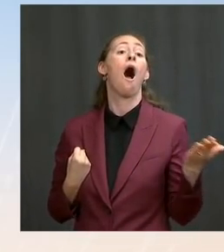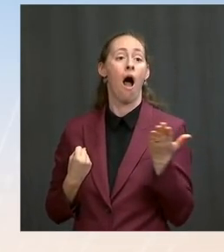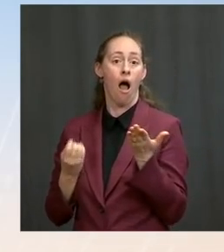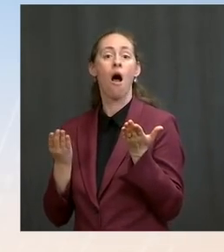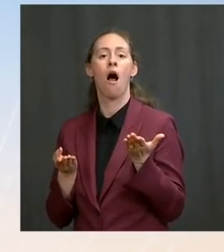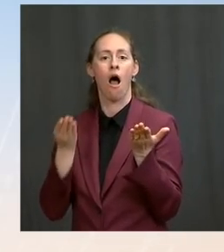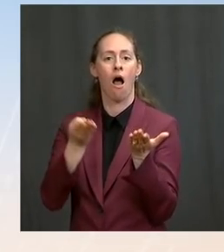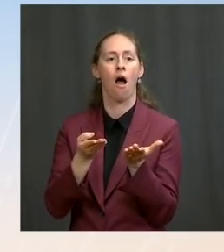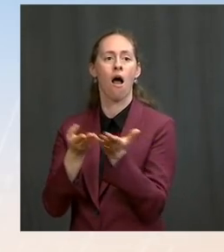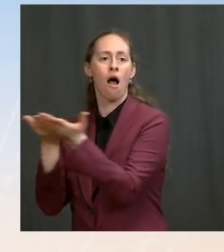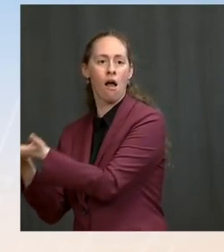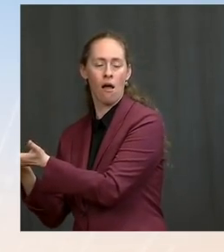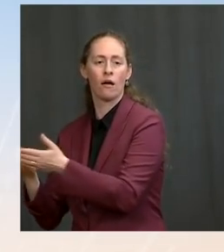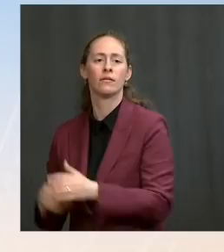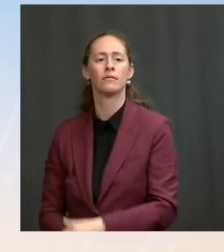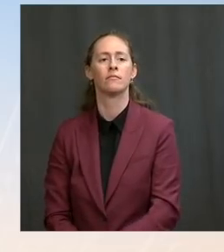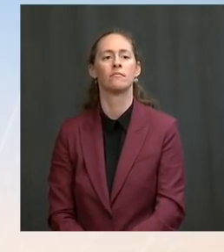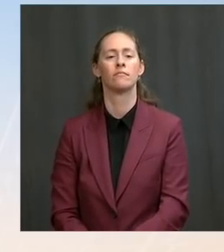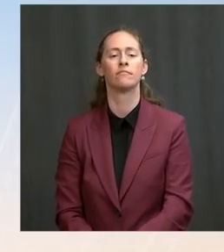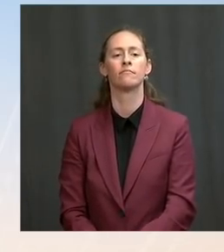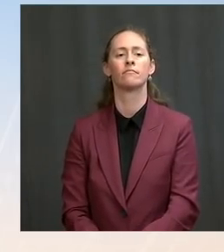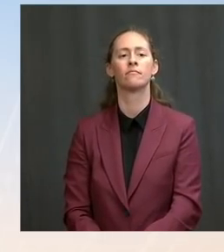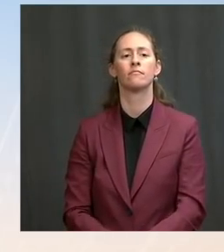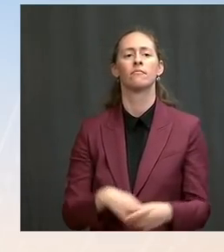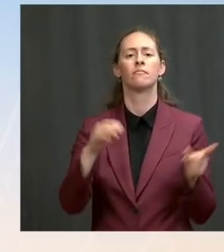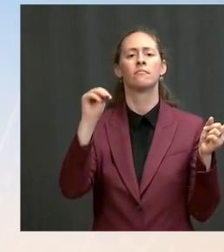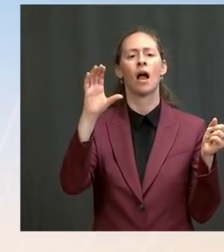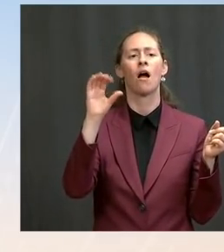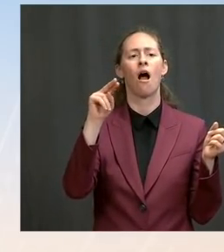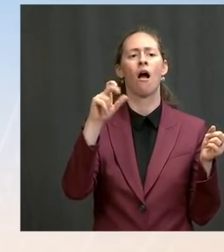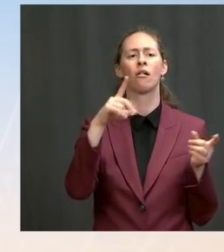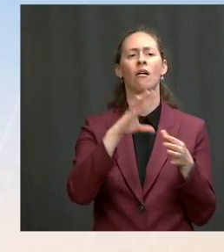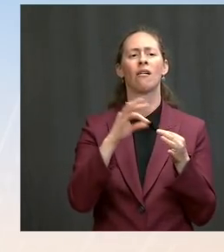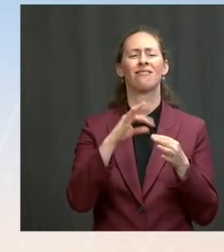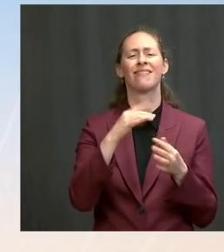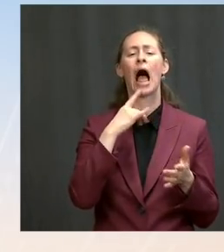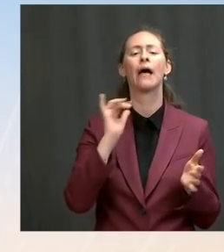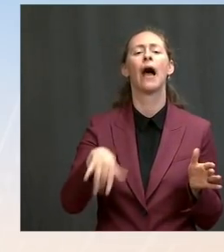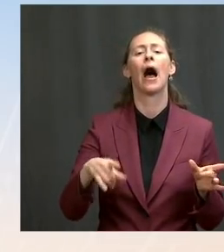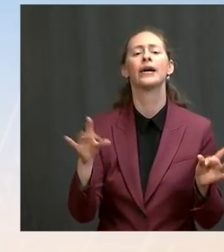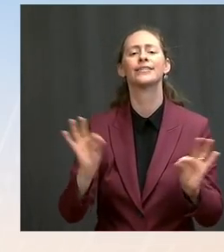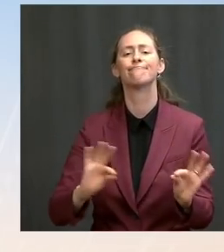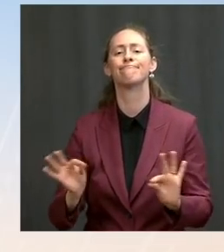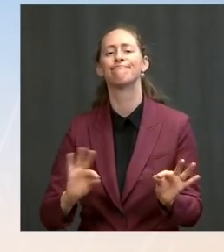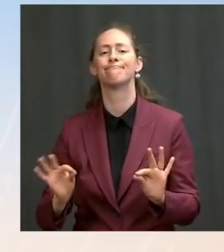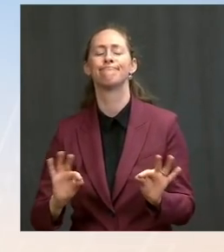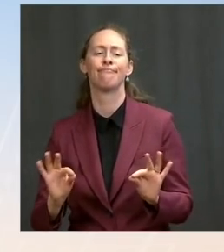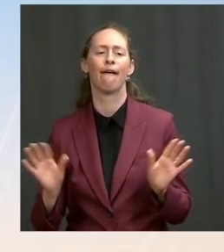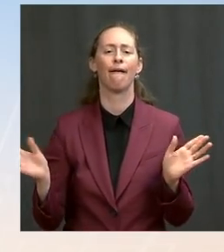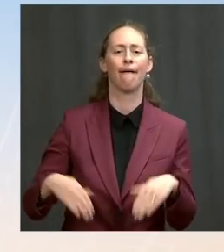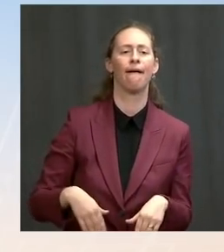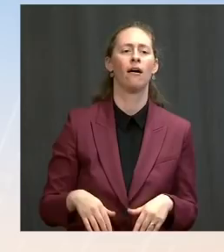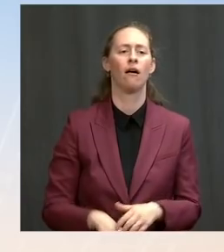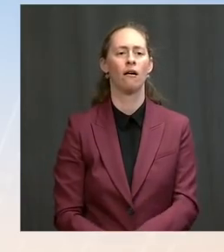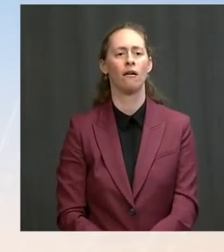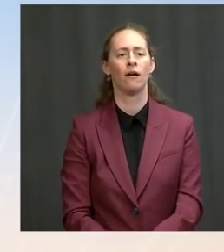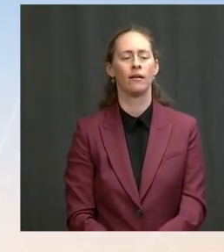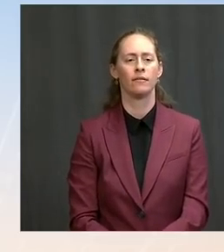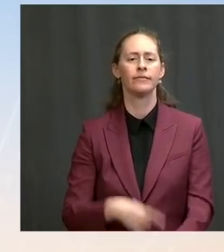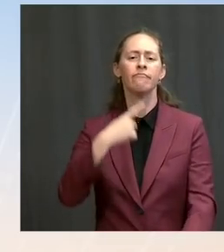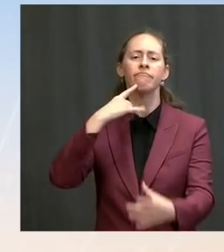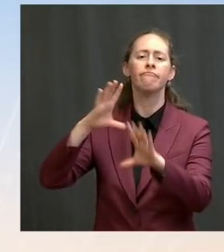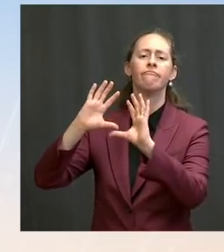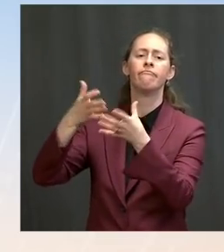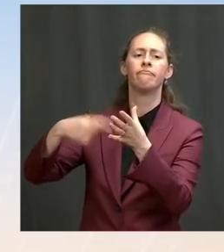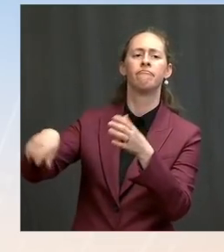says that President Biden's clarification is just a hollow gesture unless Democrats like Pelosi agree to changing their